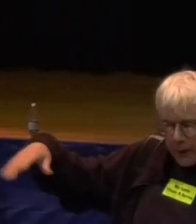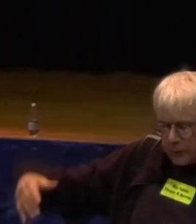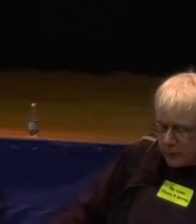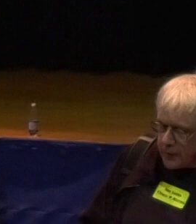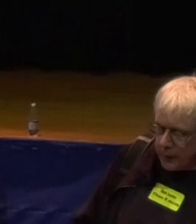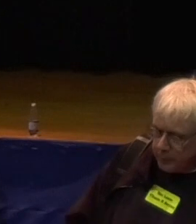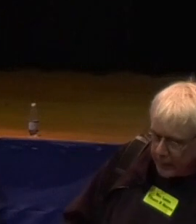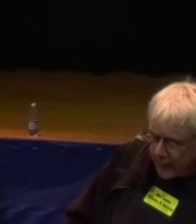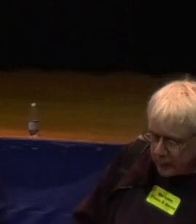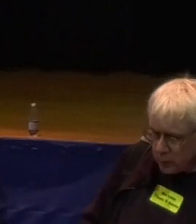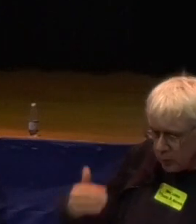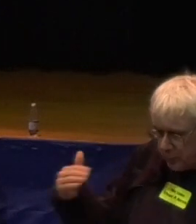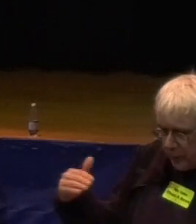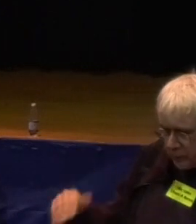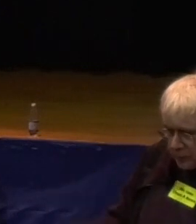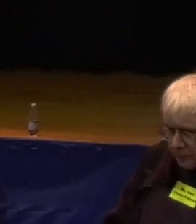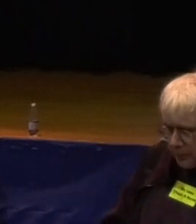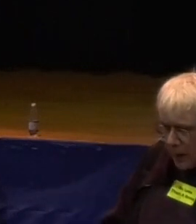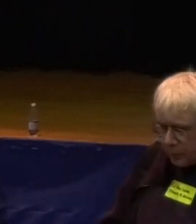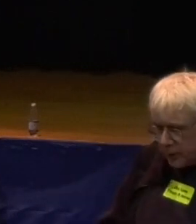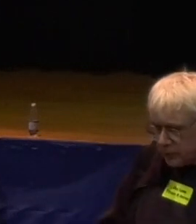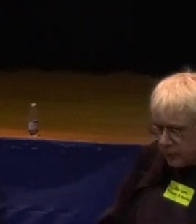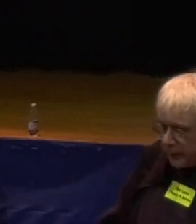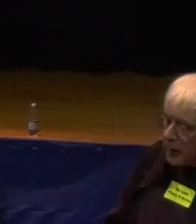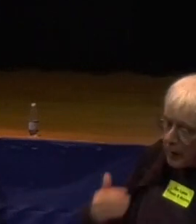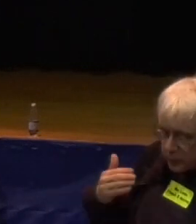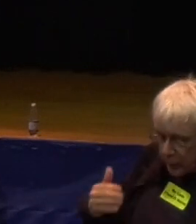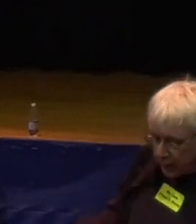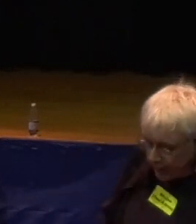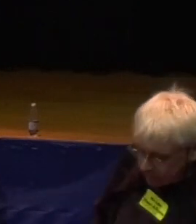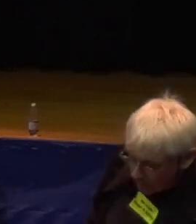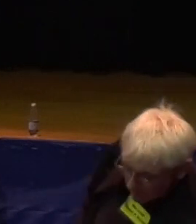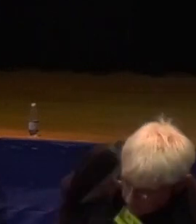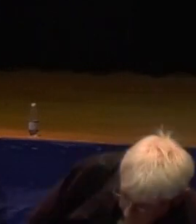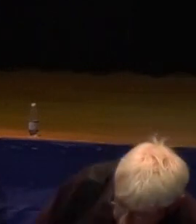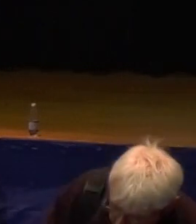Make it a little louder. Try. Oh, so